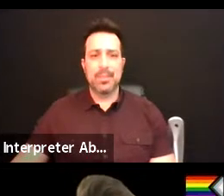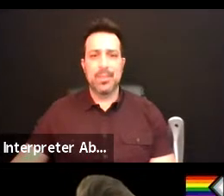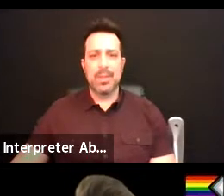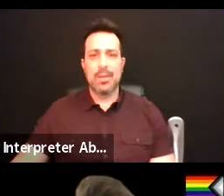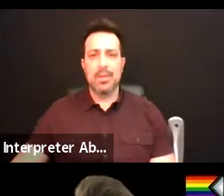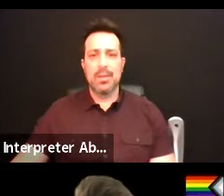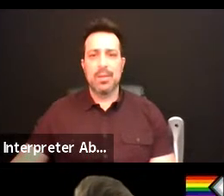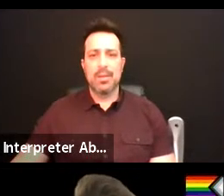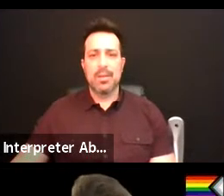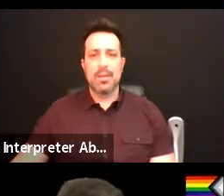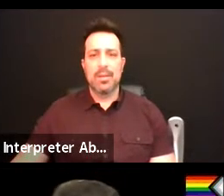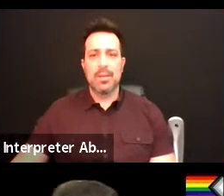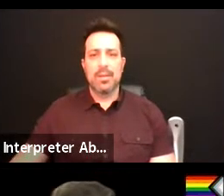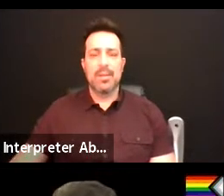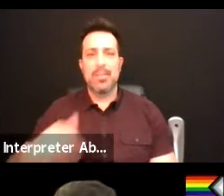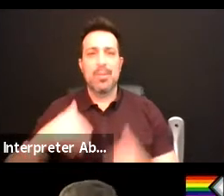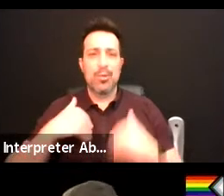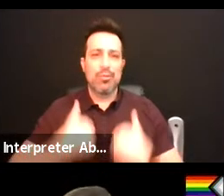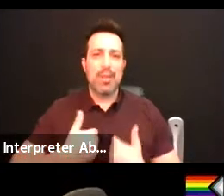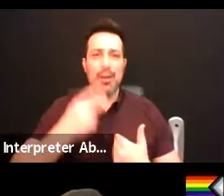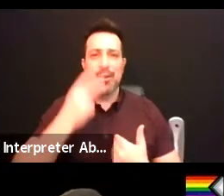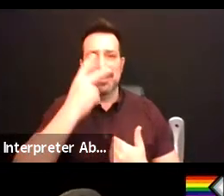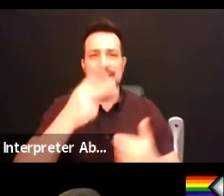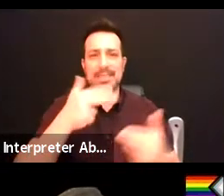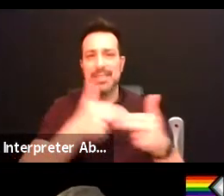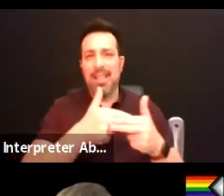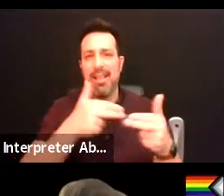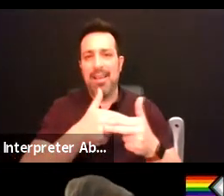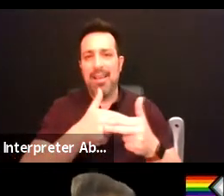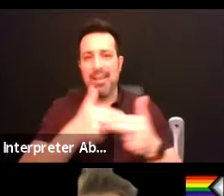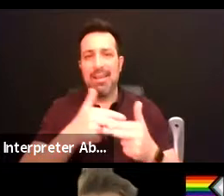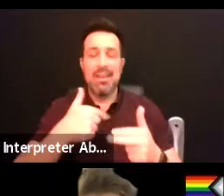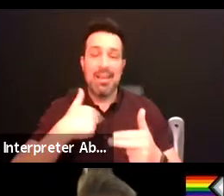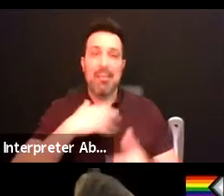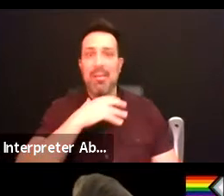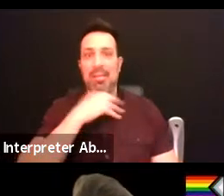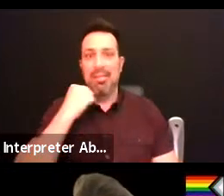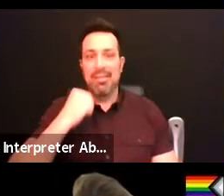I think you're probably all getting tired of the slide deck. I am.